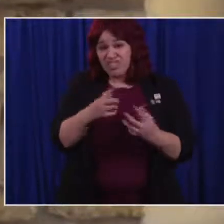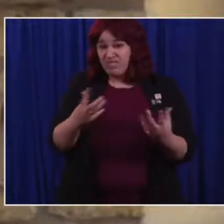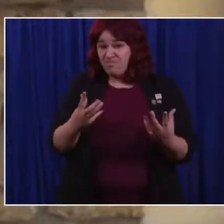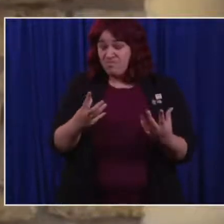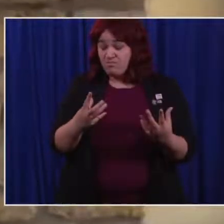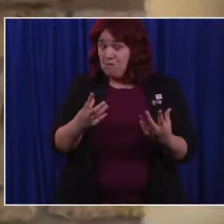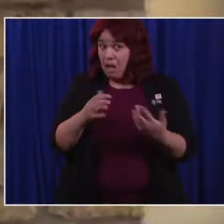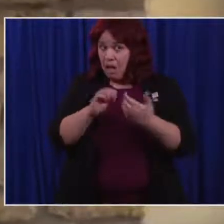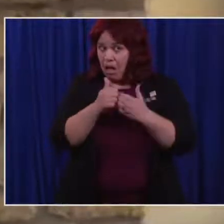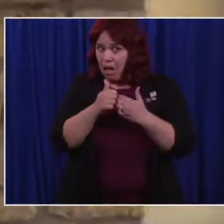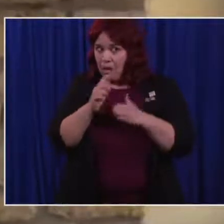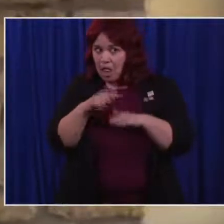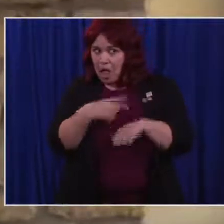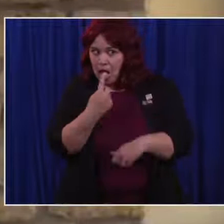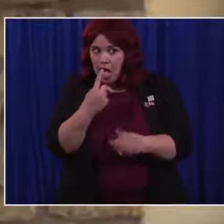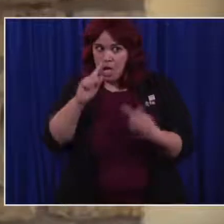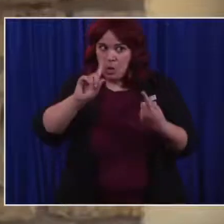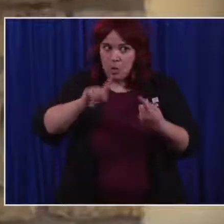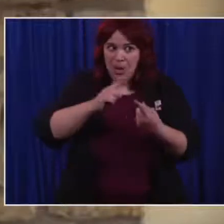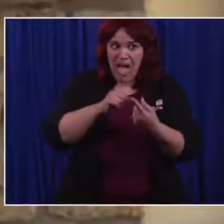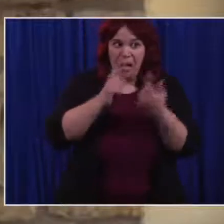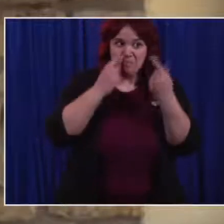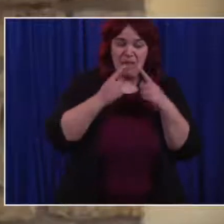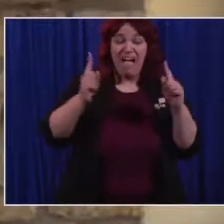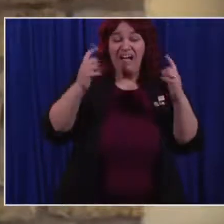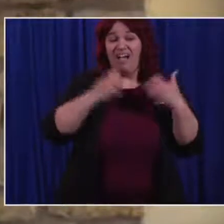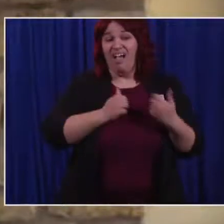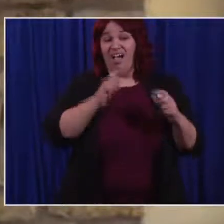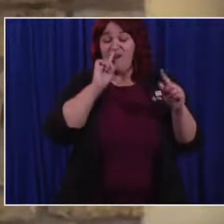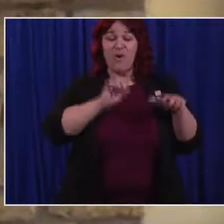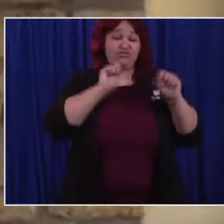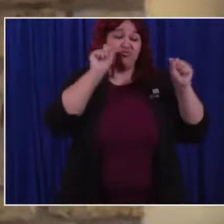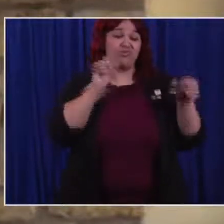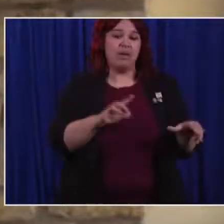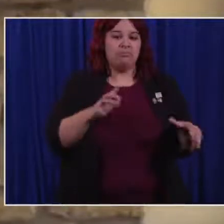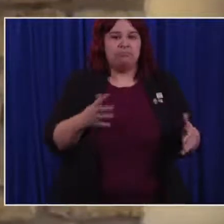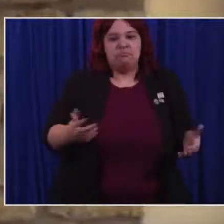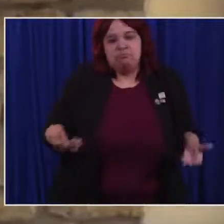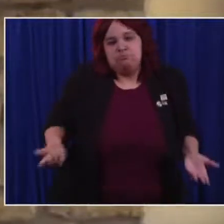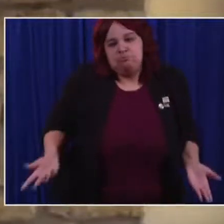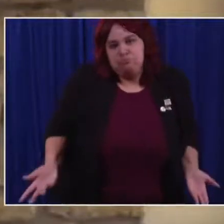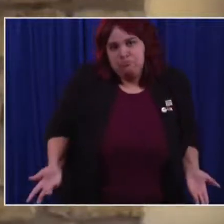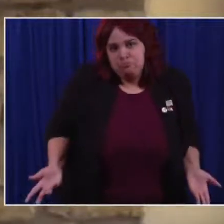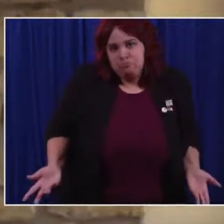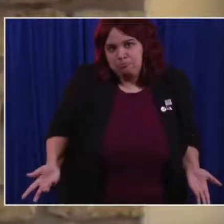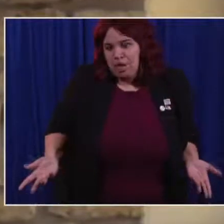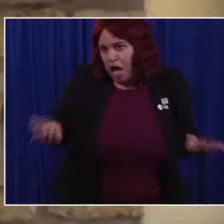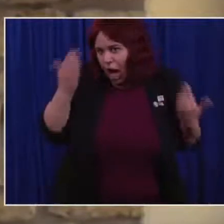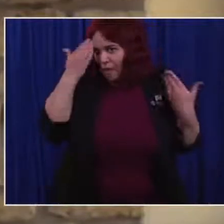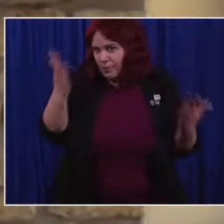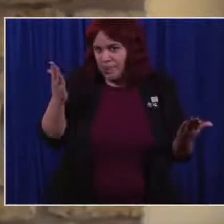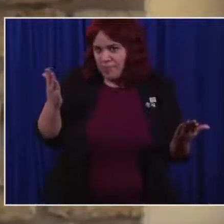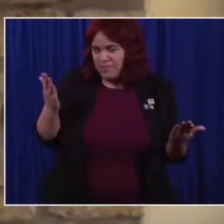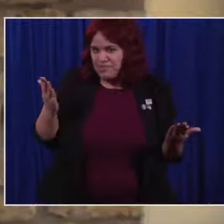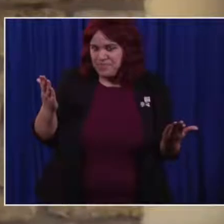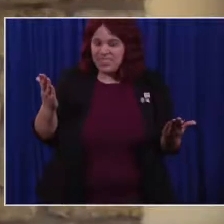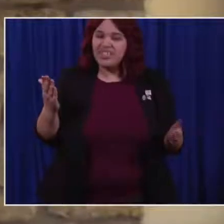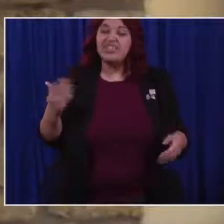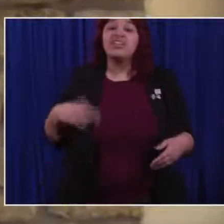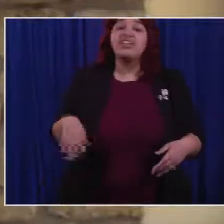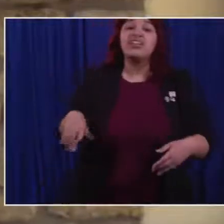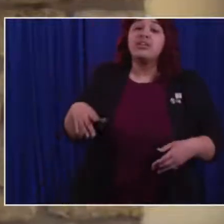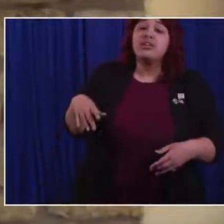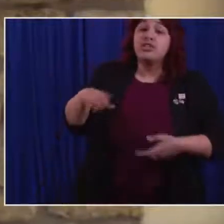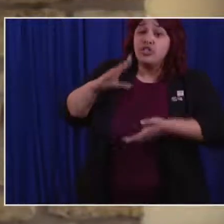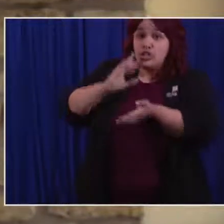I really don't know. I think, you know, when Dr. Vanderhoff and I talked, you know, we talked